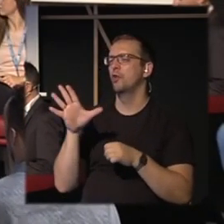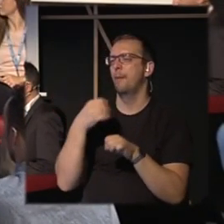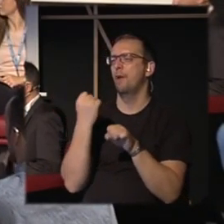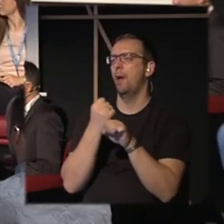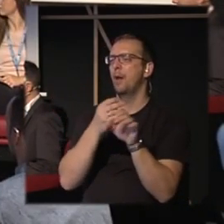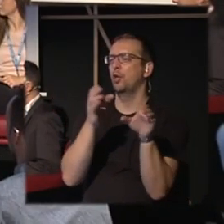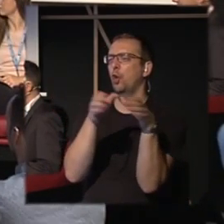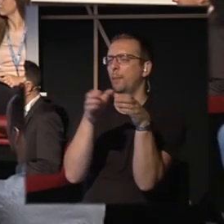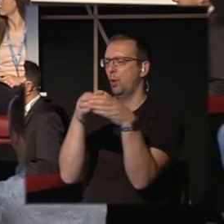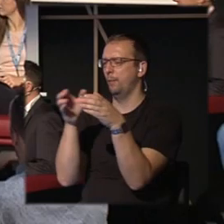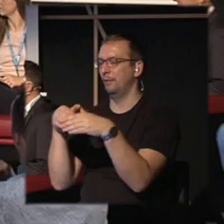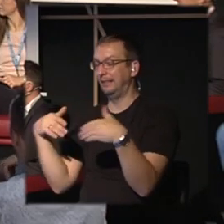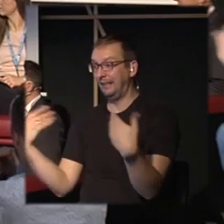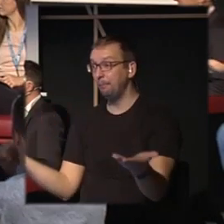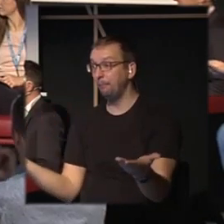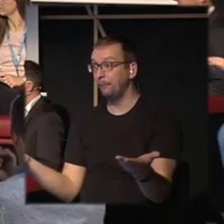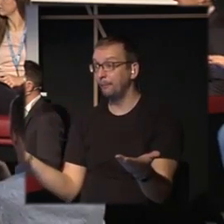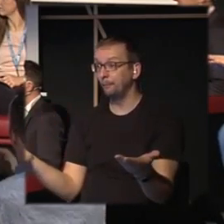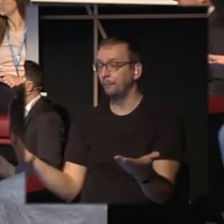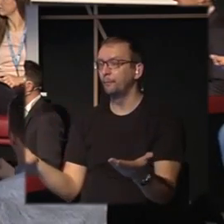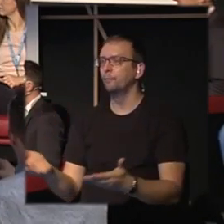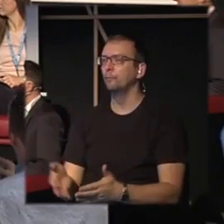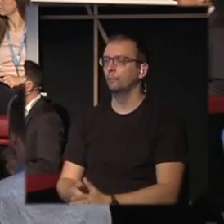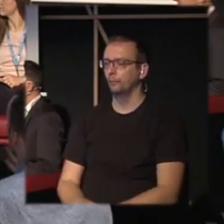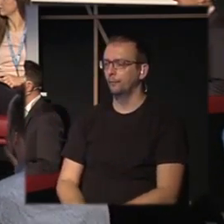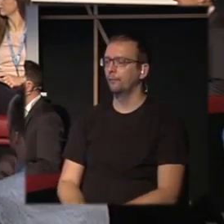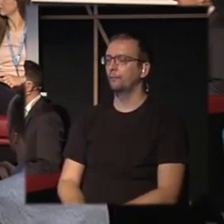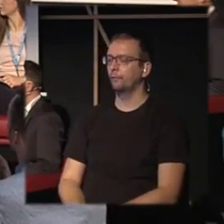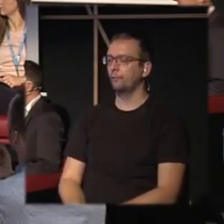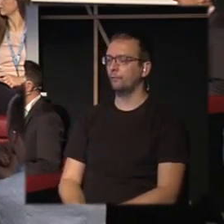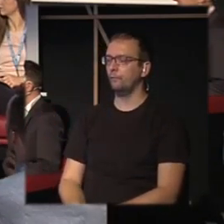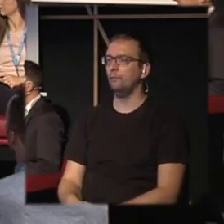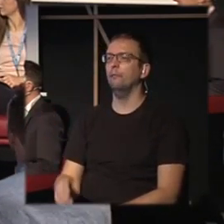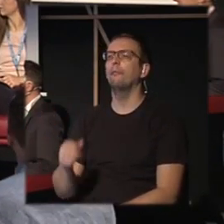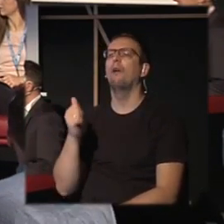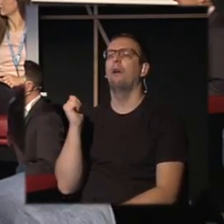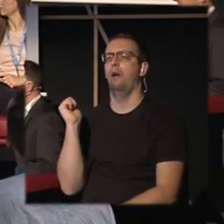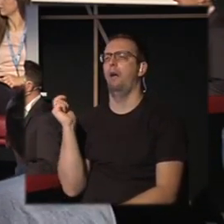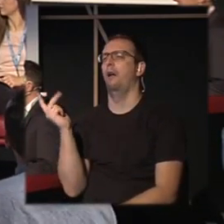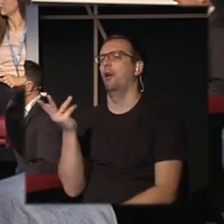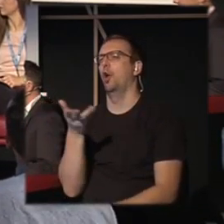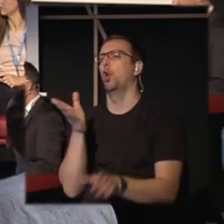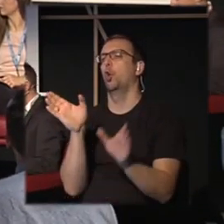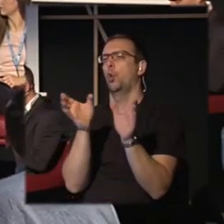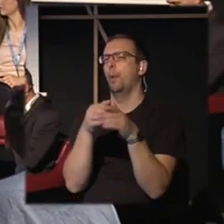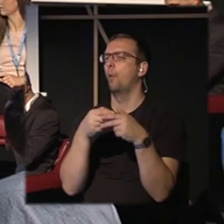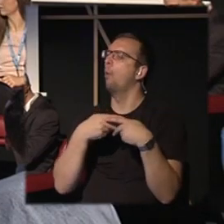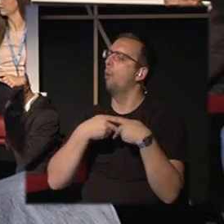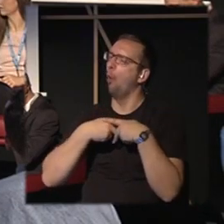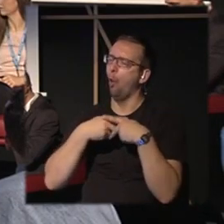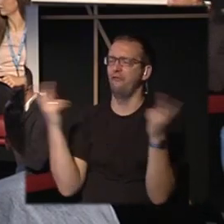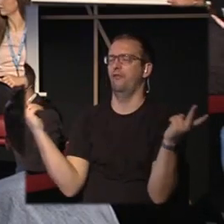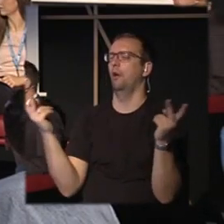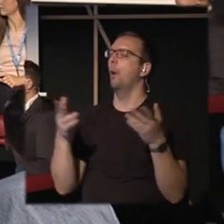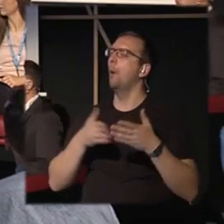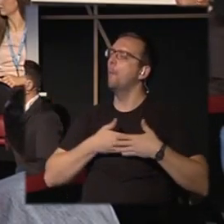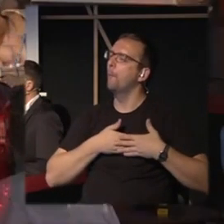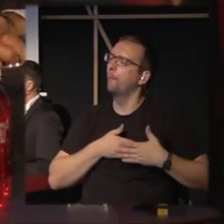you know, some clubs are really open and it's very easy to deal with, but some clubs are